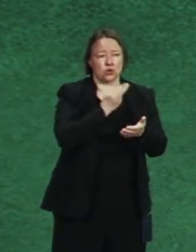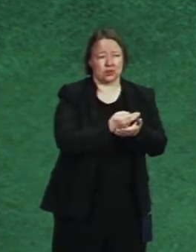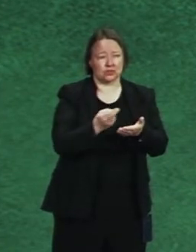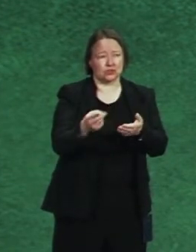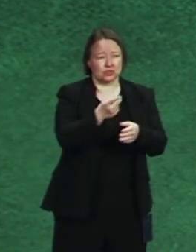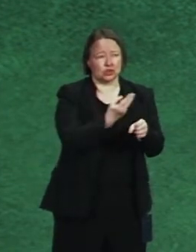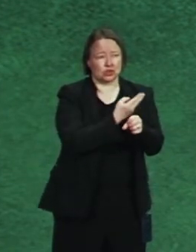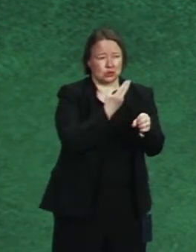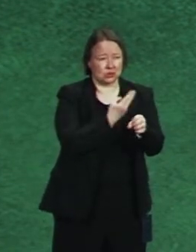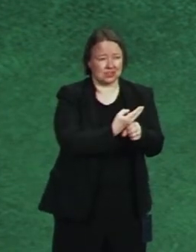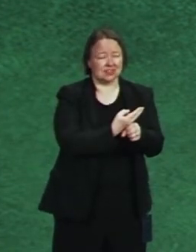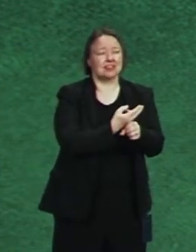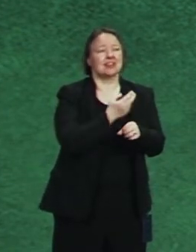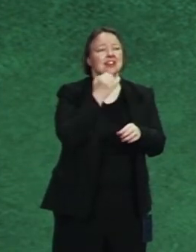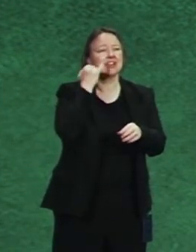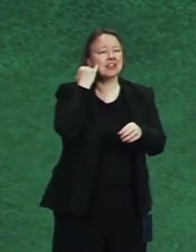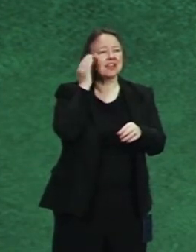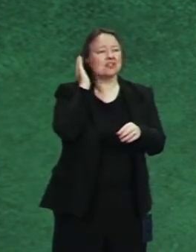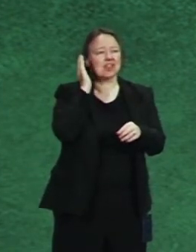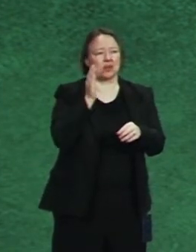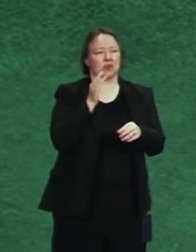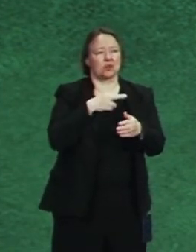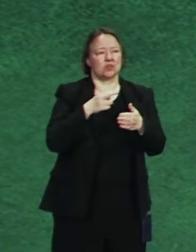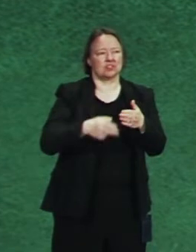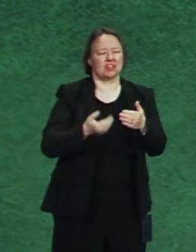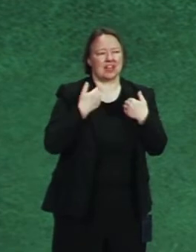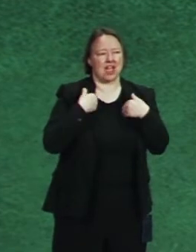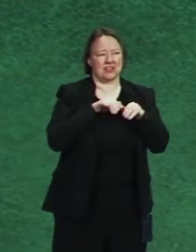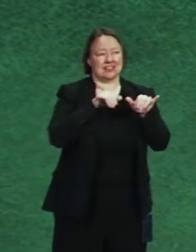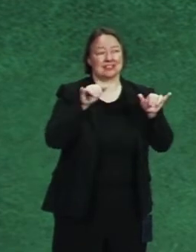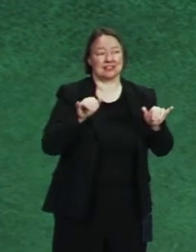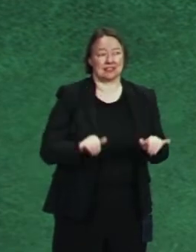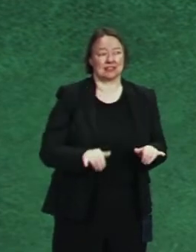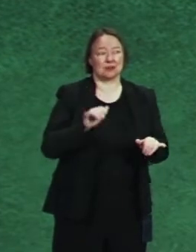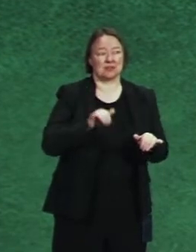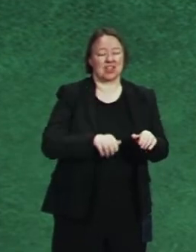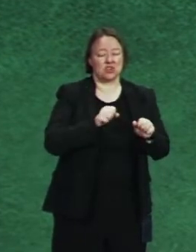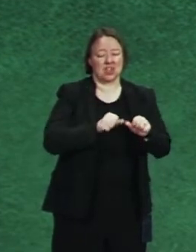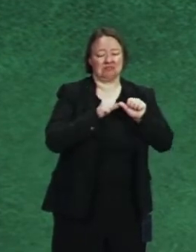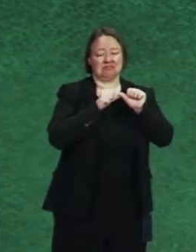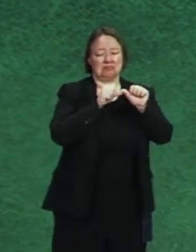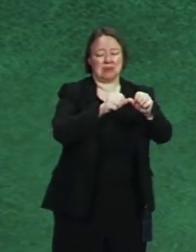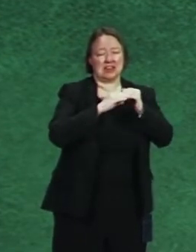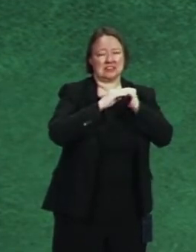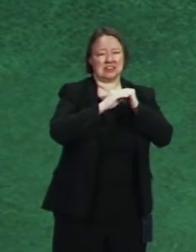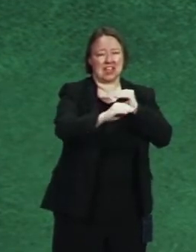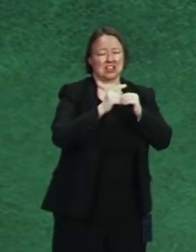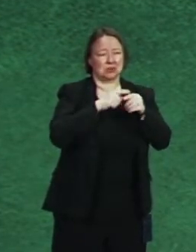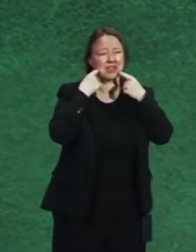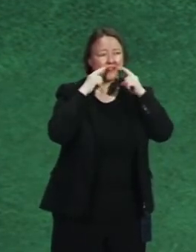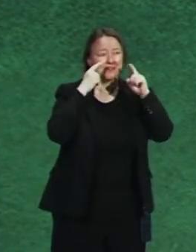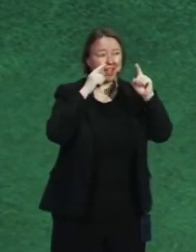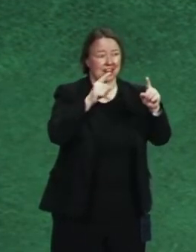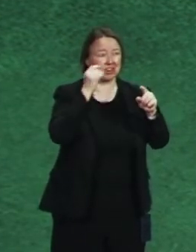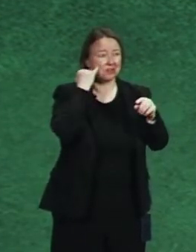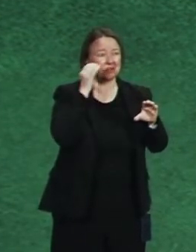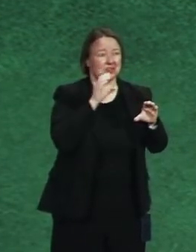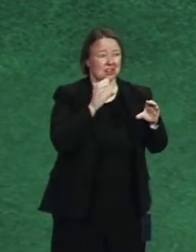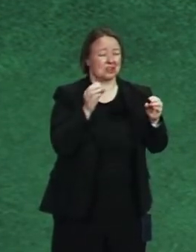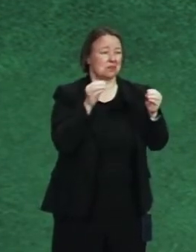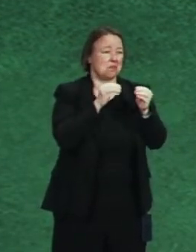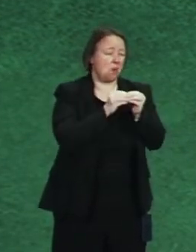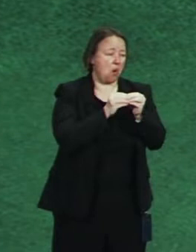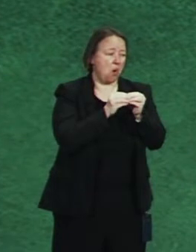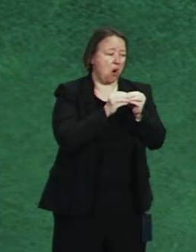you're using, if they are going to result in a system that's maintainable, that's really effective, if you've done some more kind